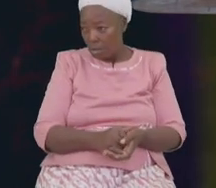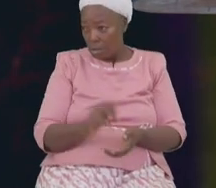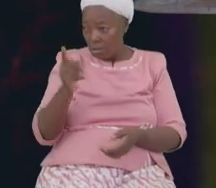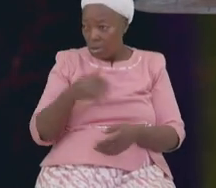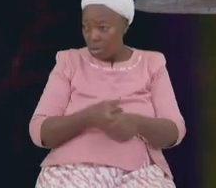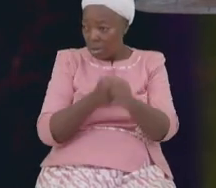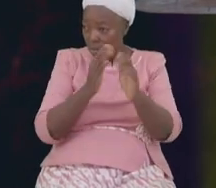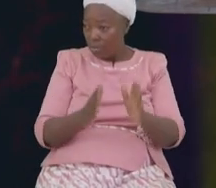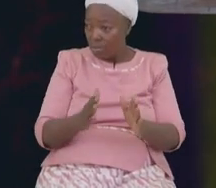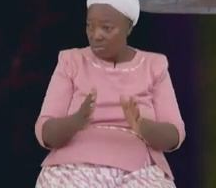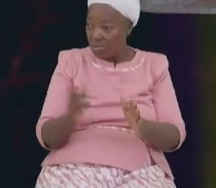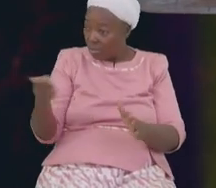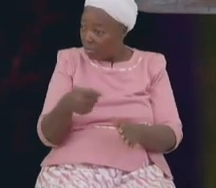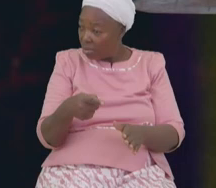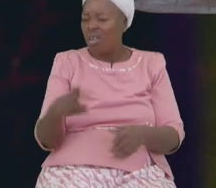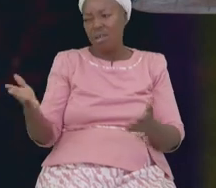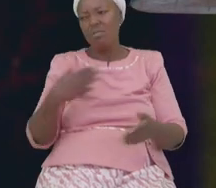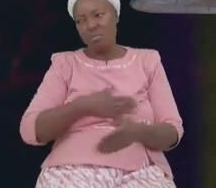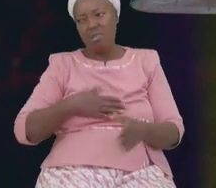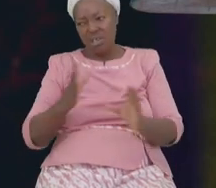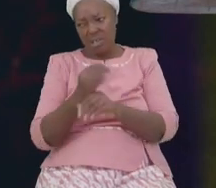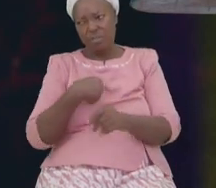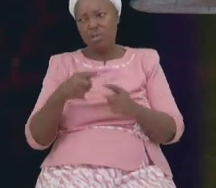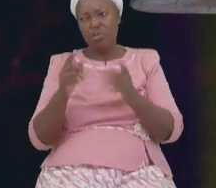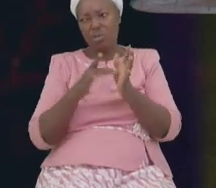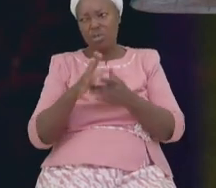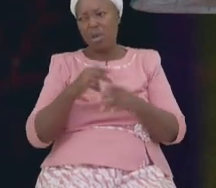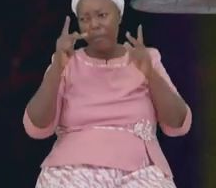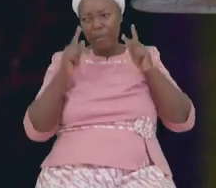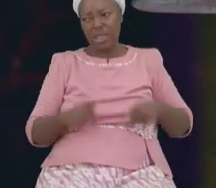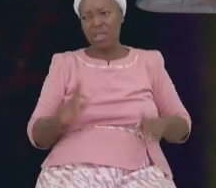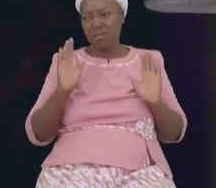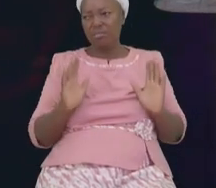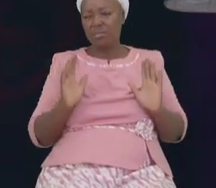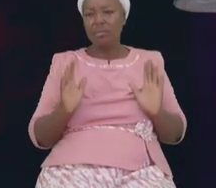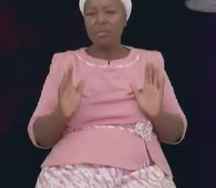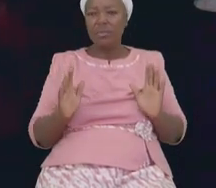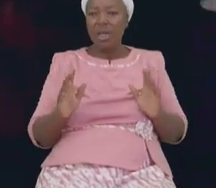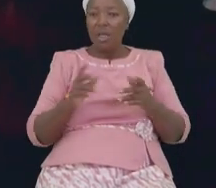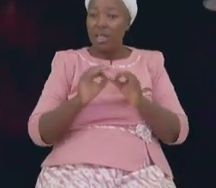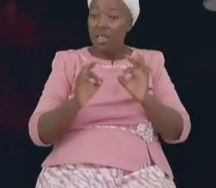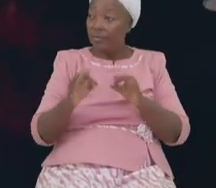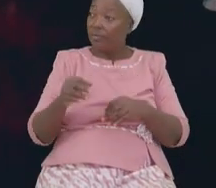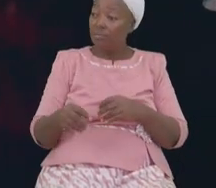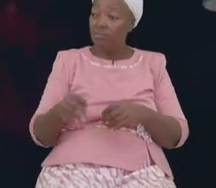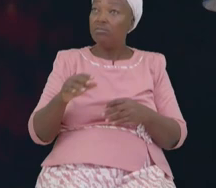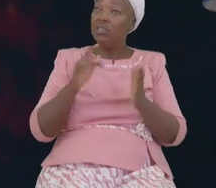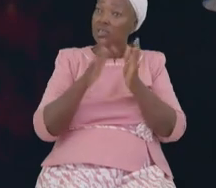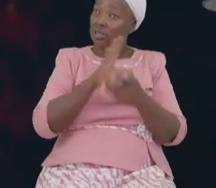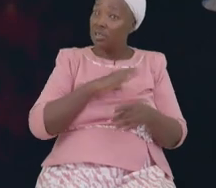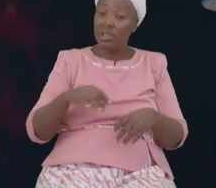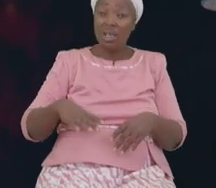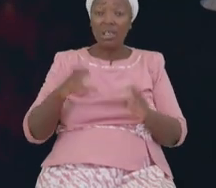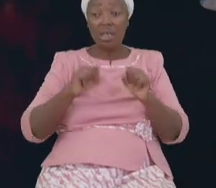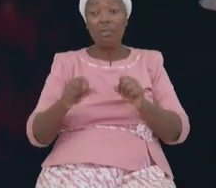apostle, take me to him, personal. If he can deal with my case personally, I'll be